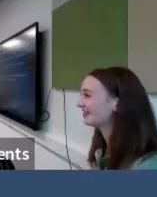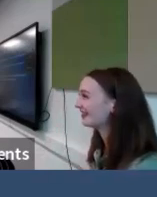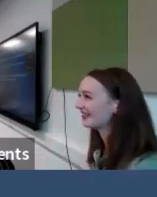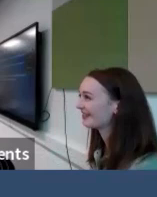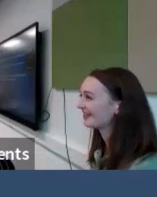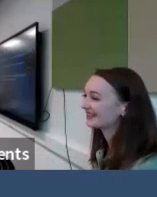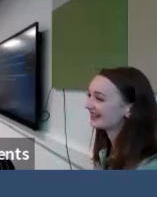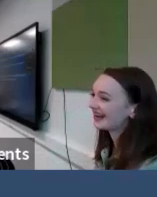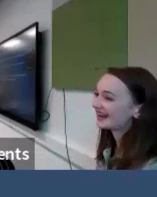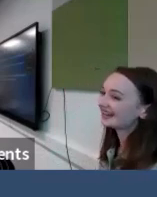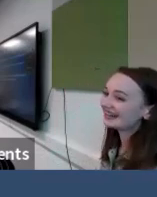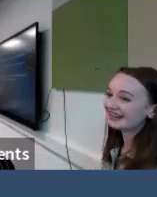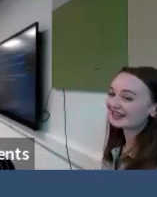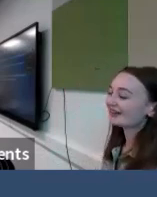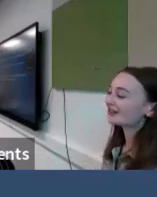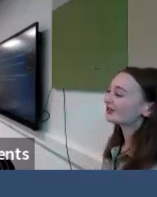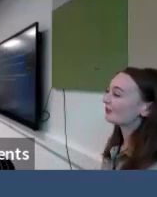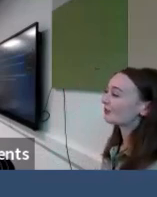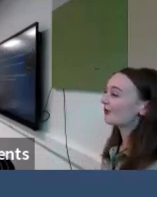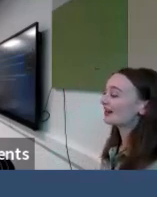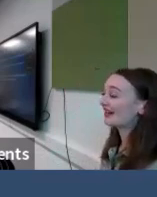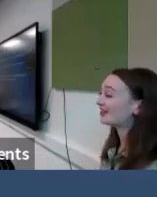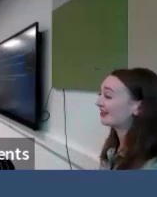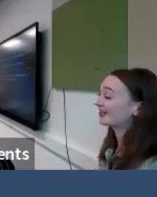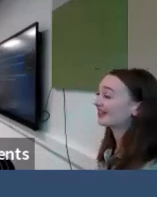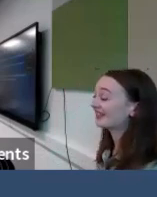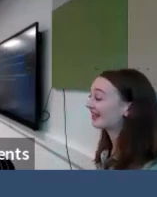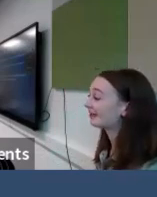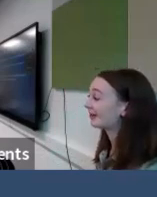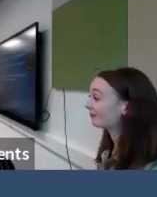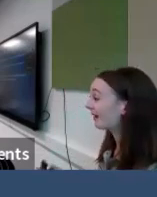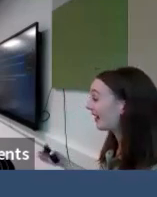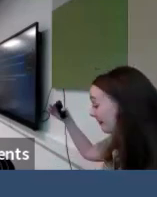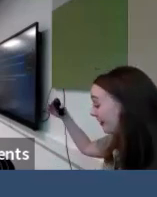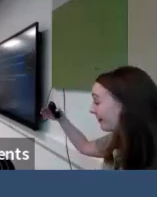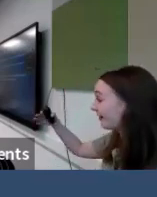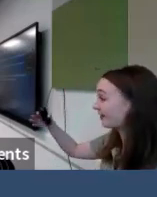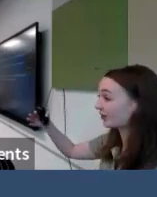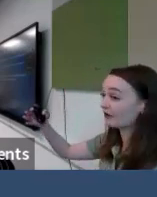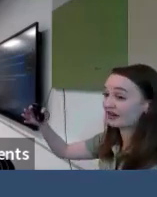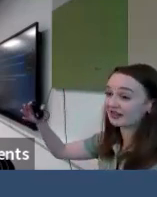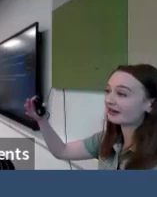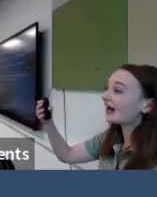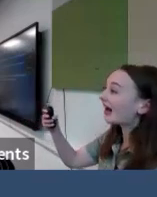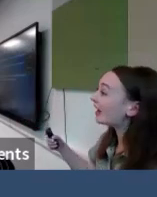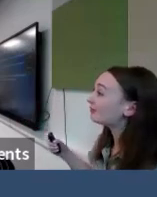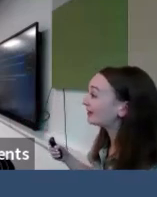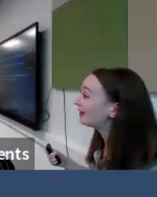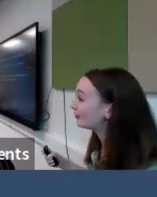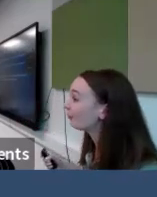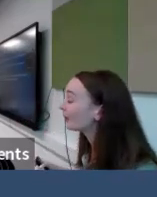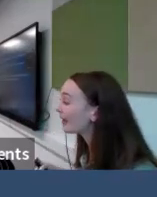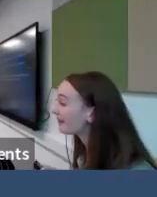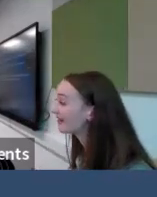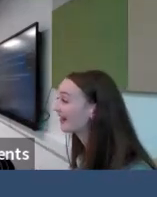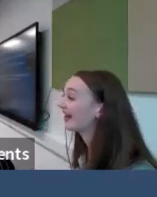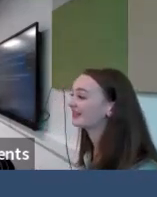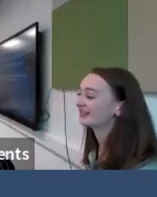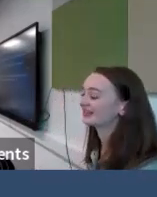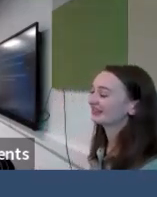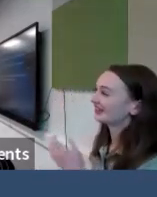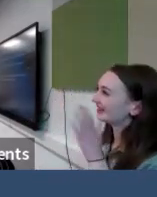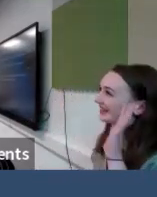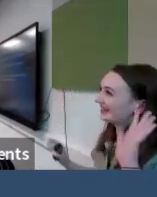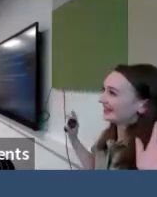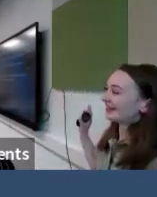energy to deal with this today. So I just stopped talking. I literally just said thank you and goodbye. And I'm going out of the store and he's going, "I believe you will get better."